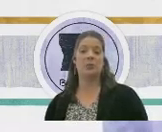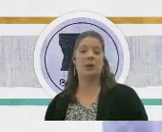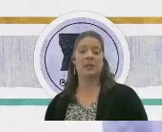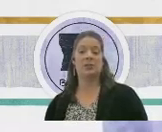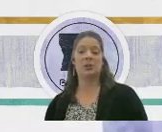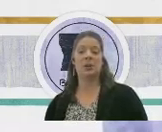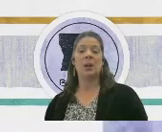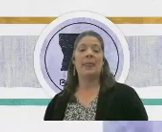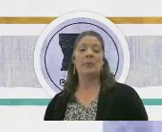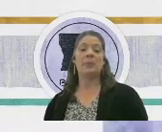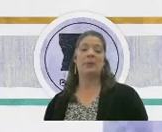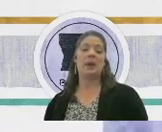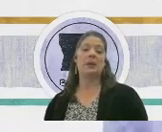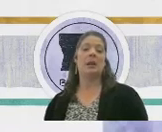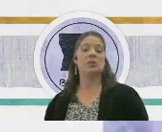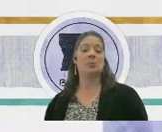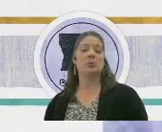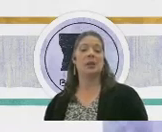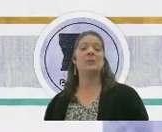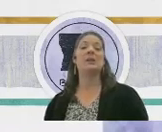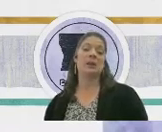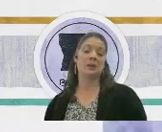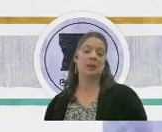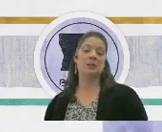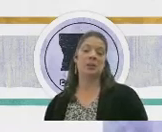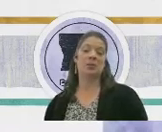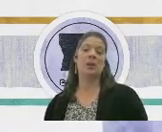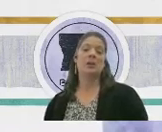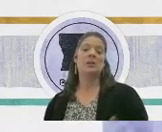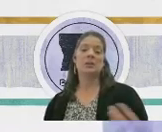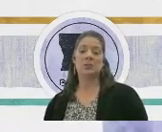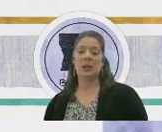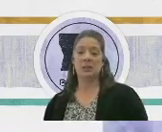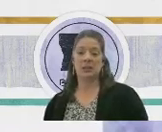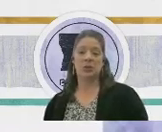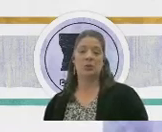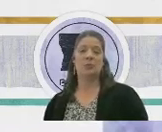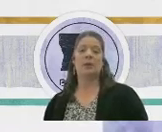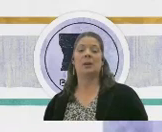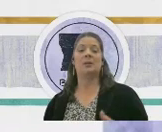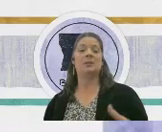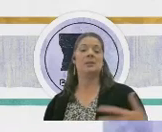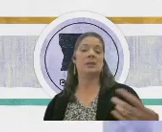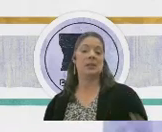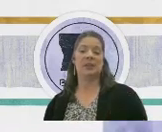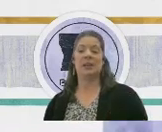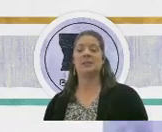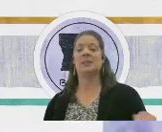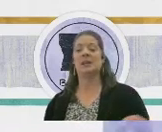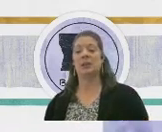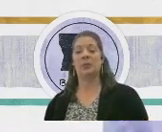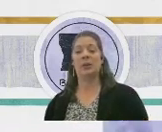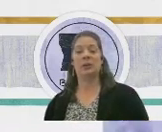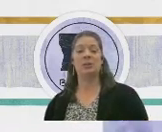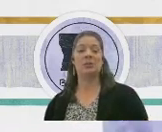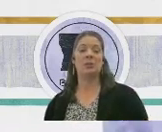pre-K-12 teacher, they would be made ineligible immediately. So this creates an issue because DCFS